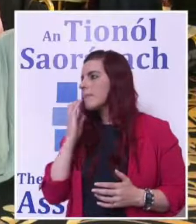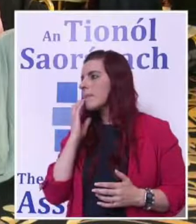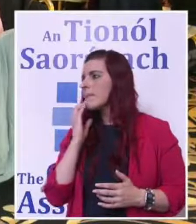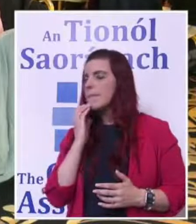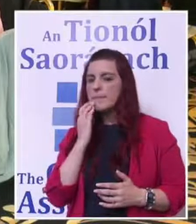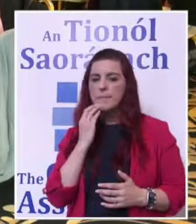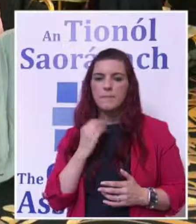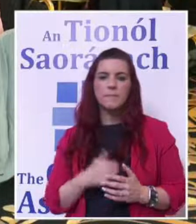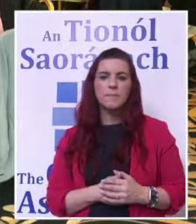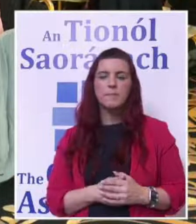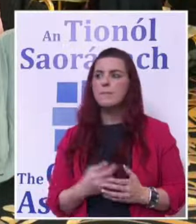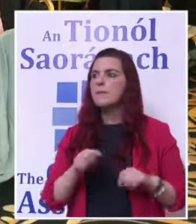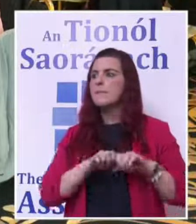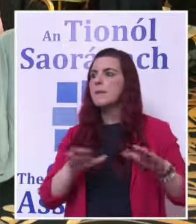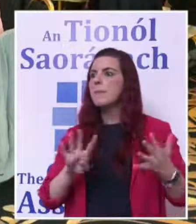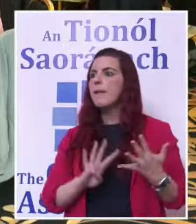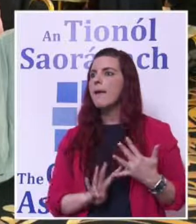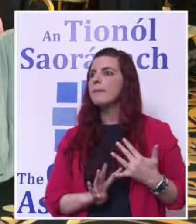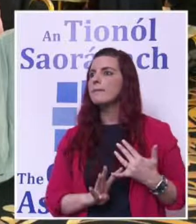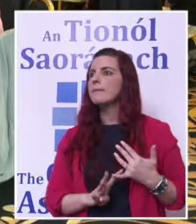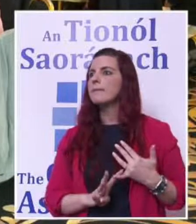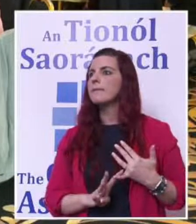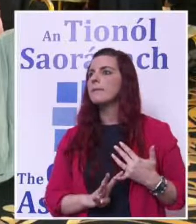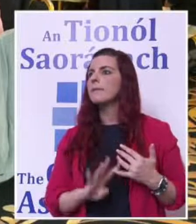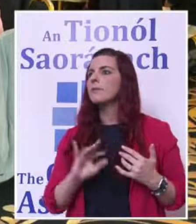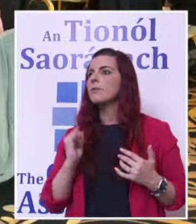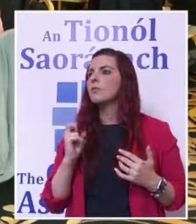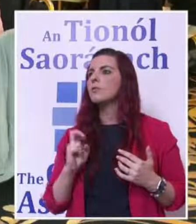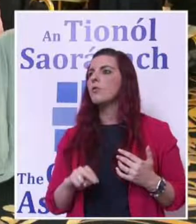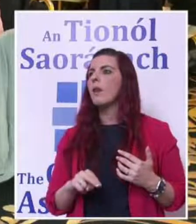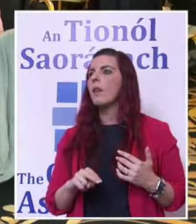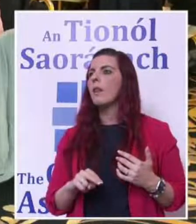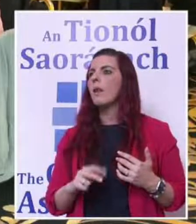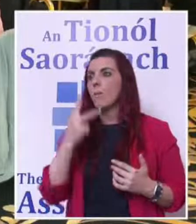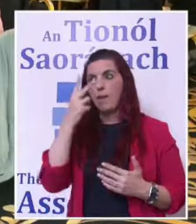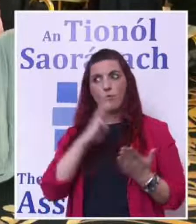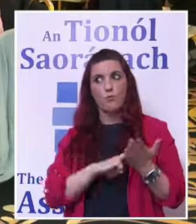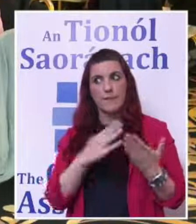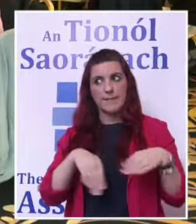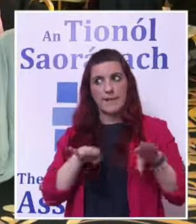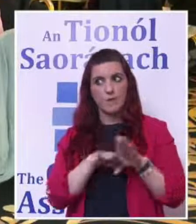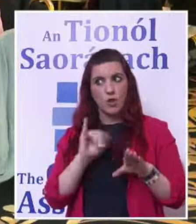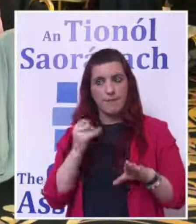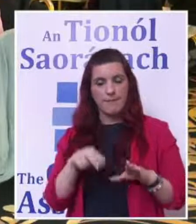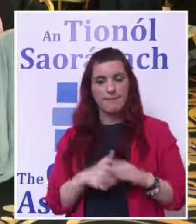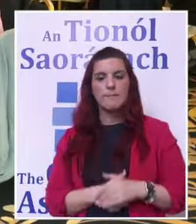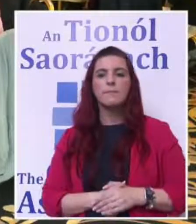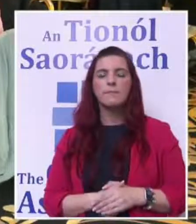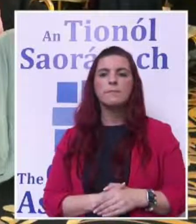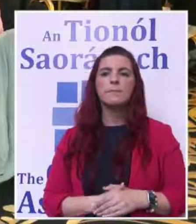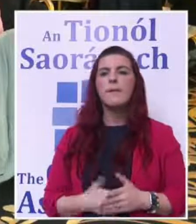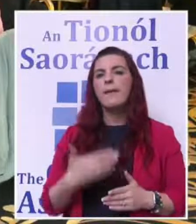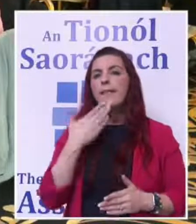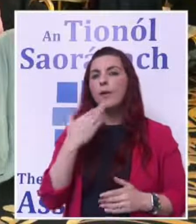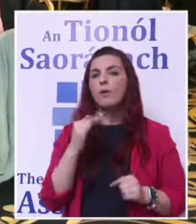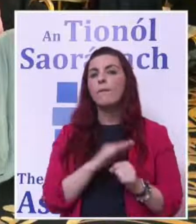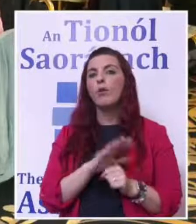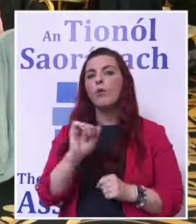Now back to table 9 with John, with 3 minutes to go. Thanks, Sean, for the